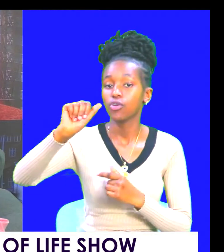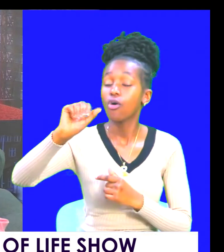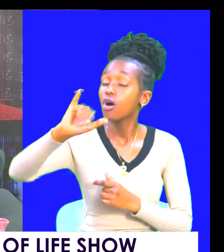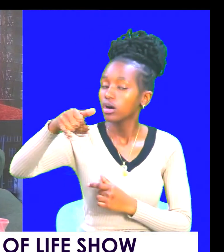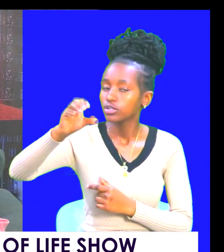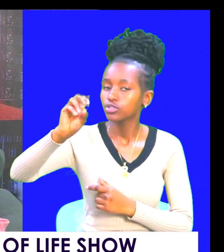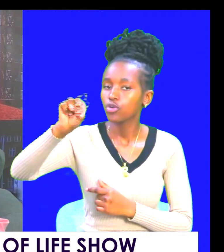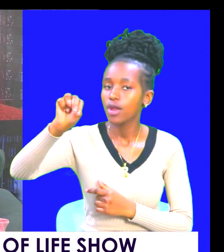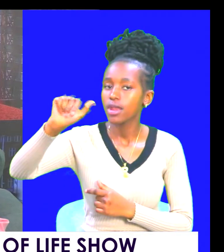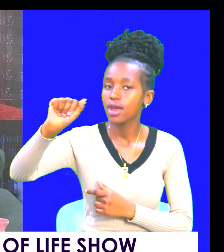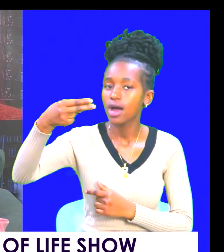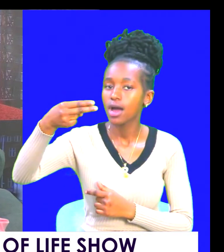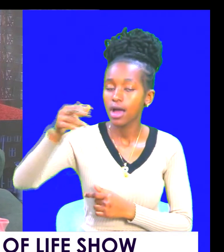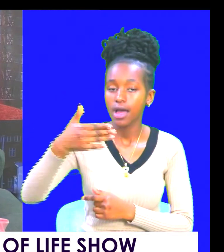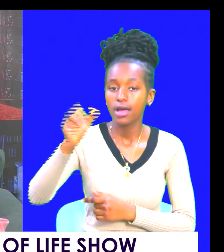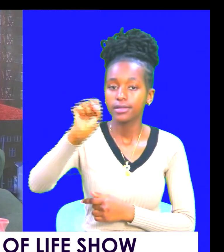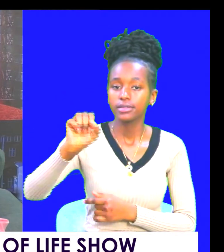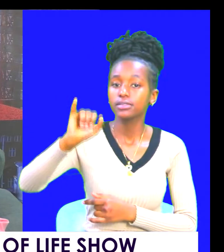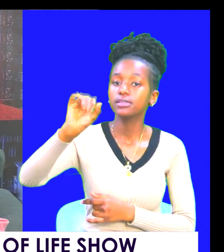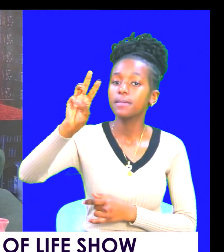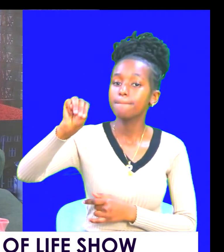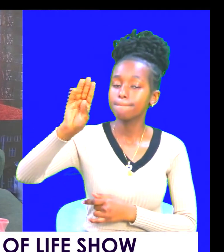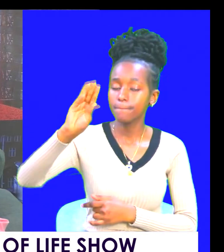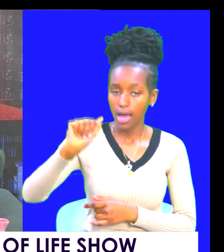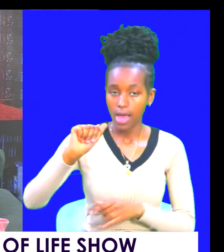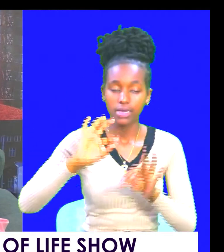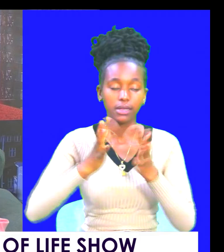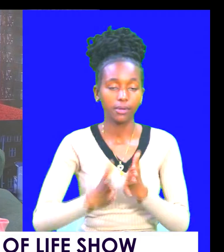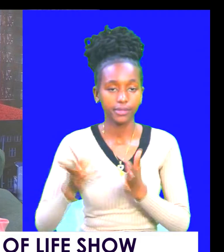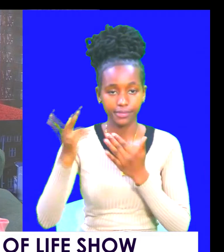language interpreter in this section is Esther Kendi.